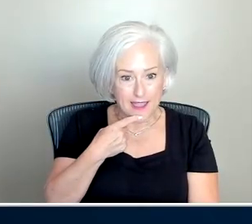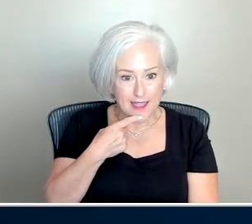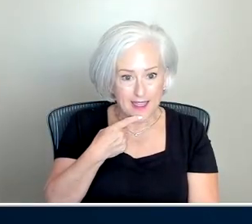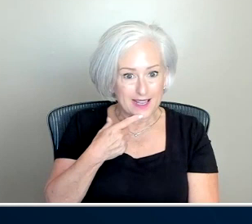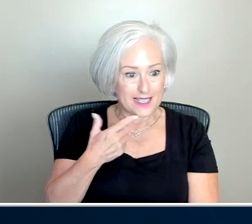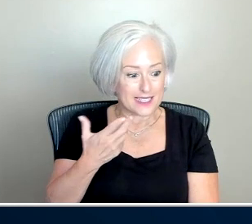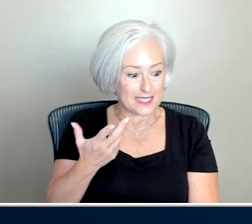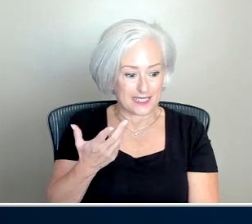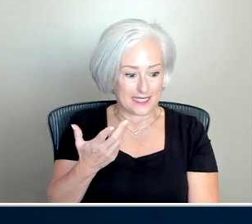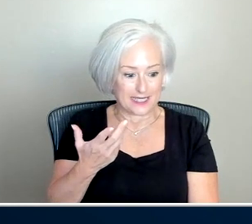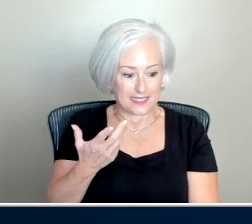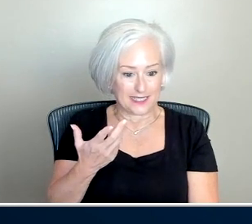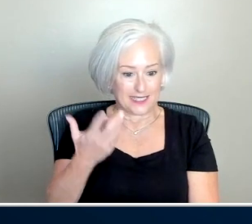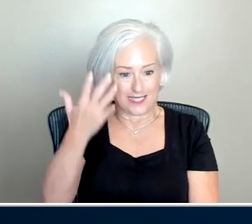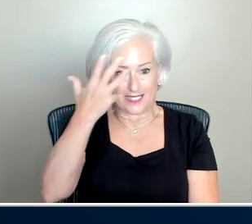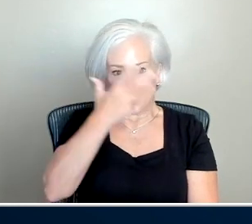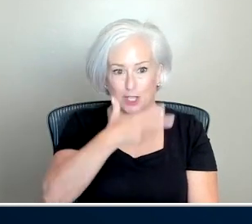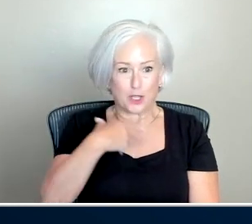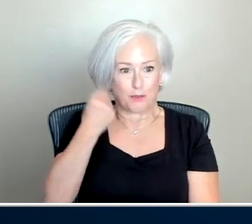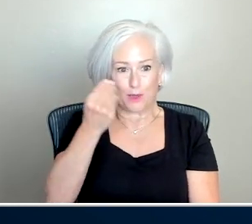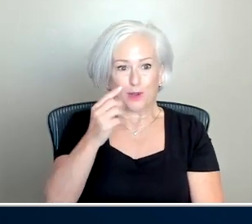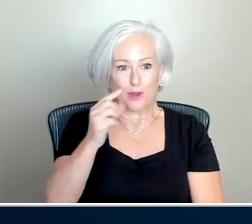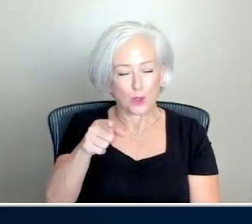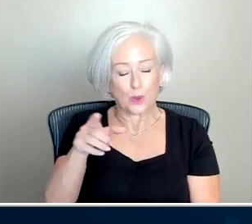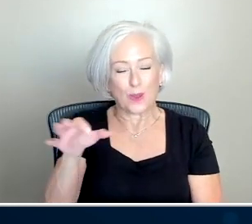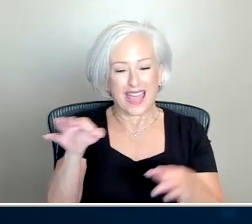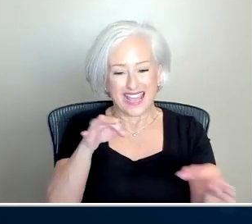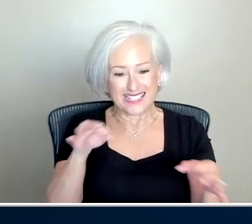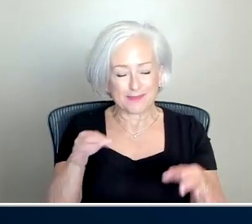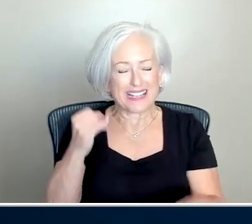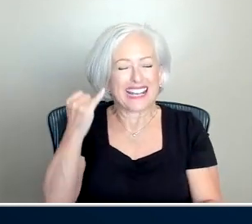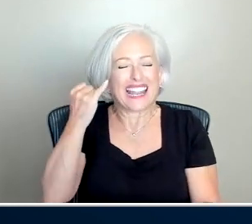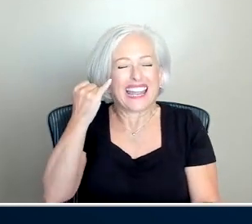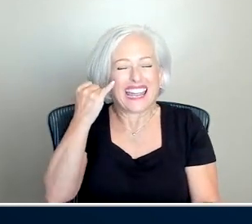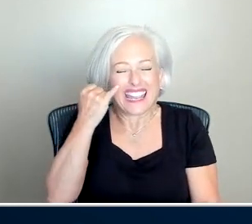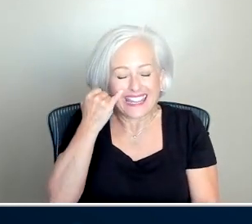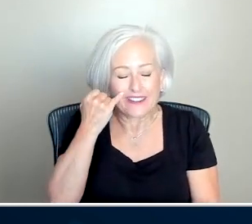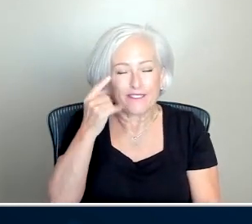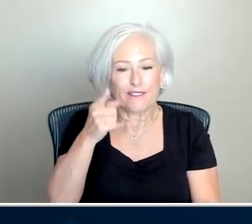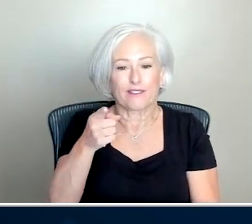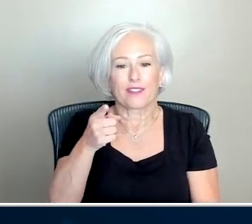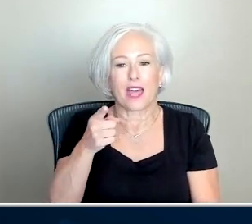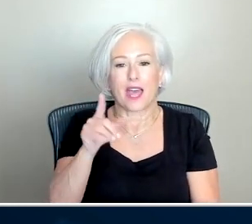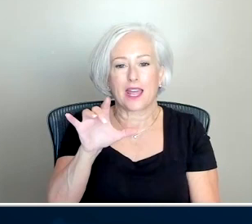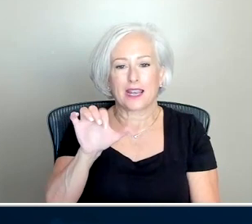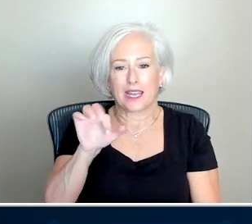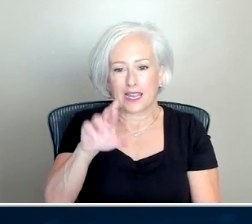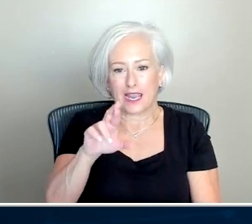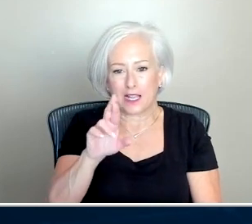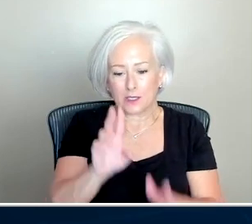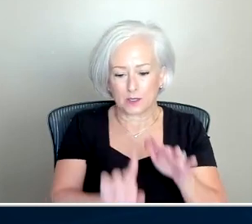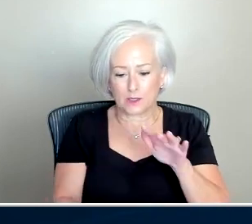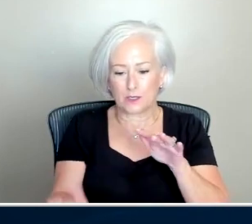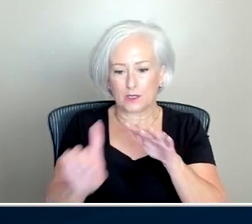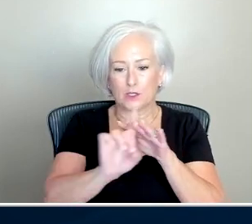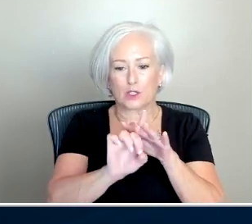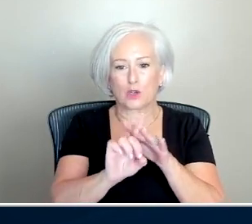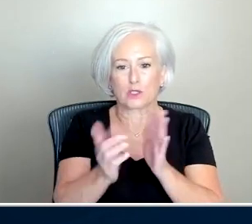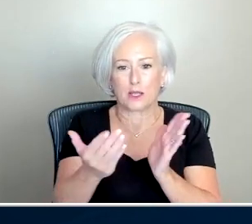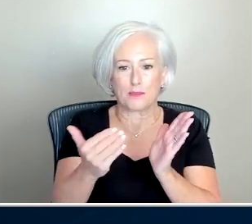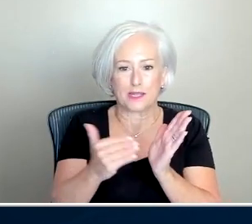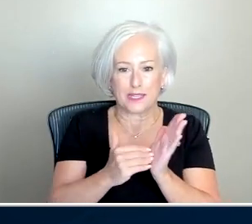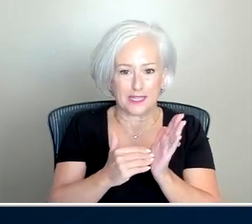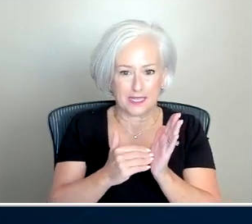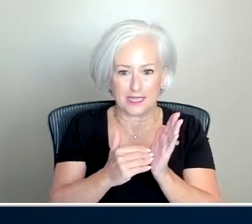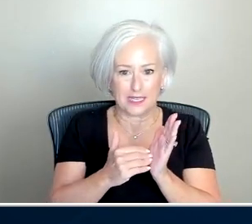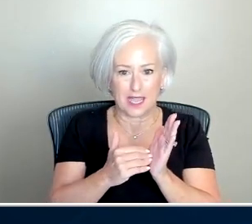word, cured, you explained to me, if it does ever come back, it would have been a cell that has been in my body for